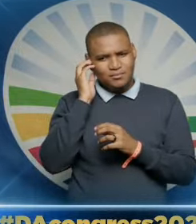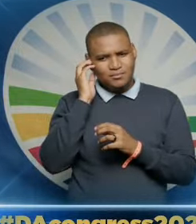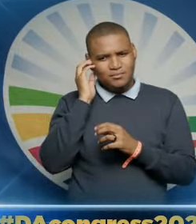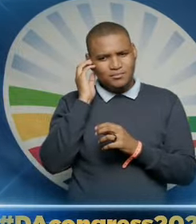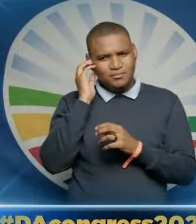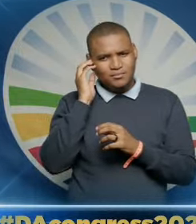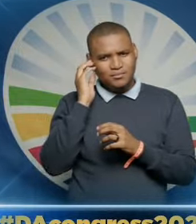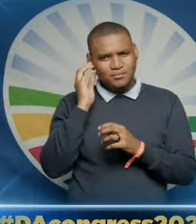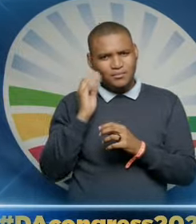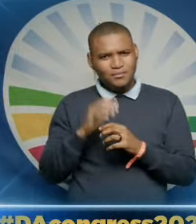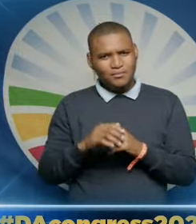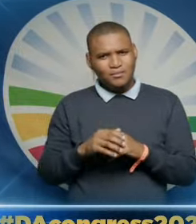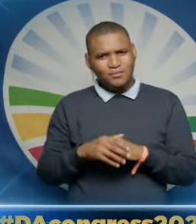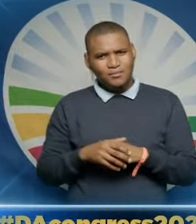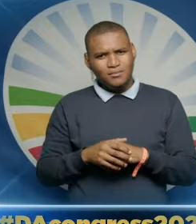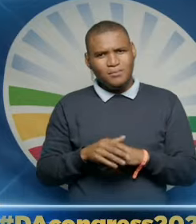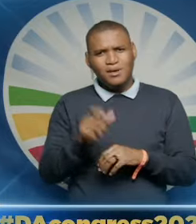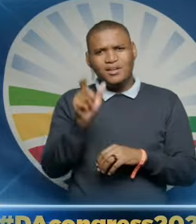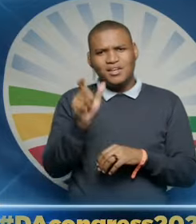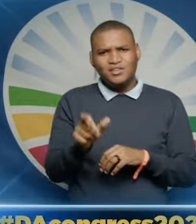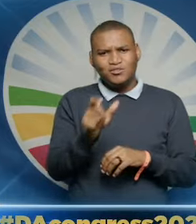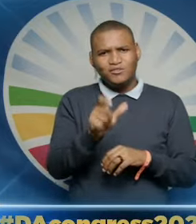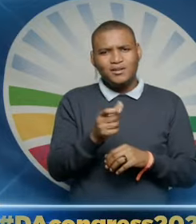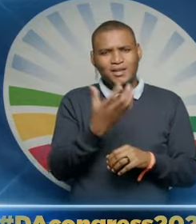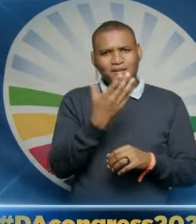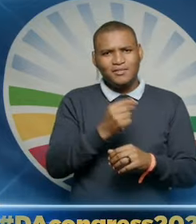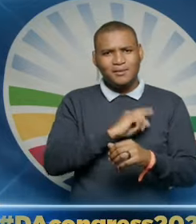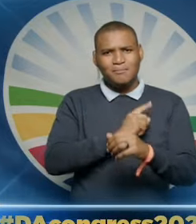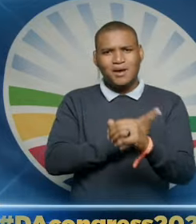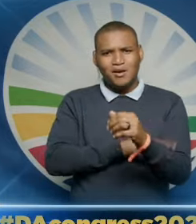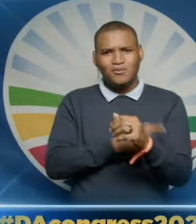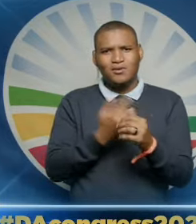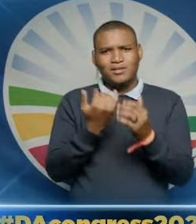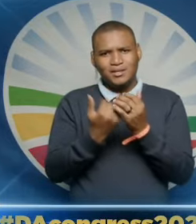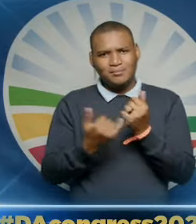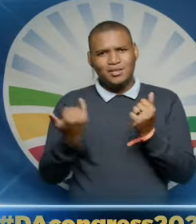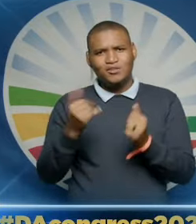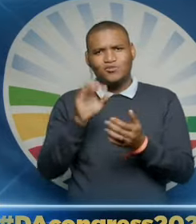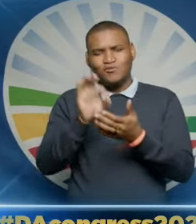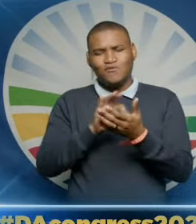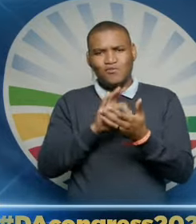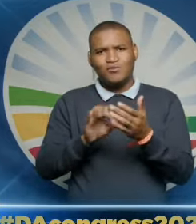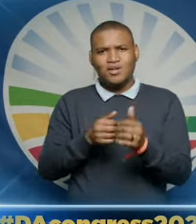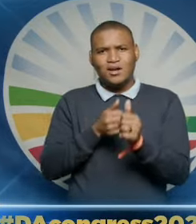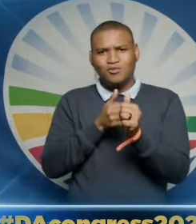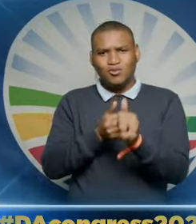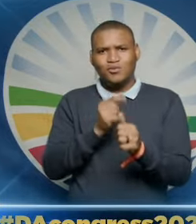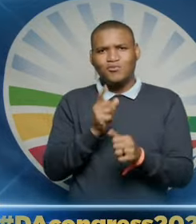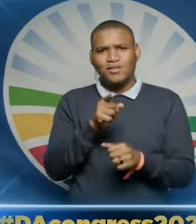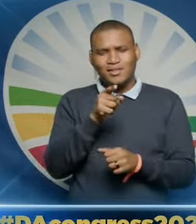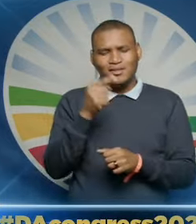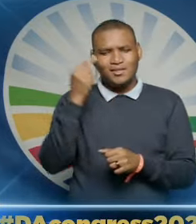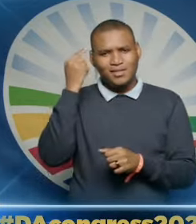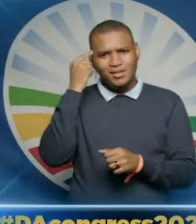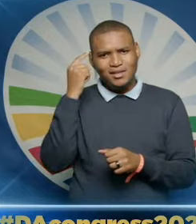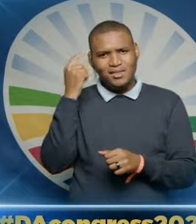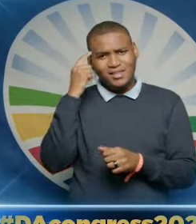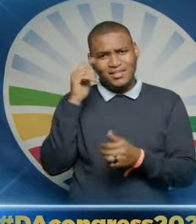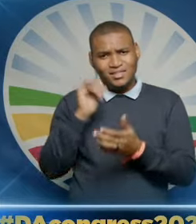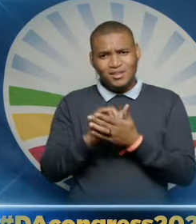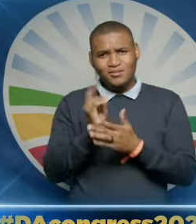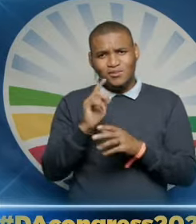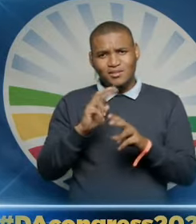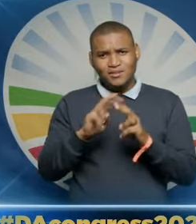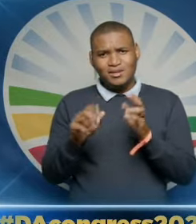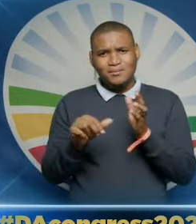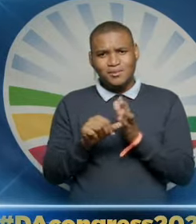But individuals are given the power, the autonomy to vote according to what they feel. And I think that's very